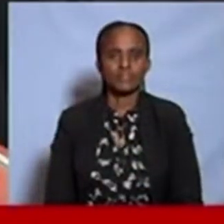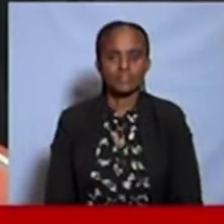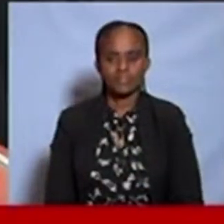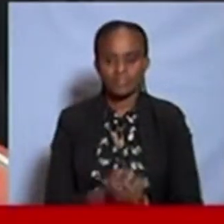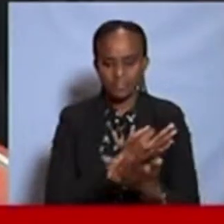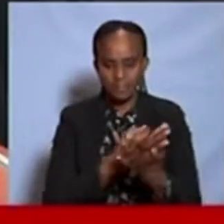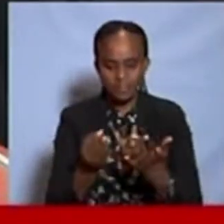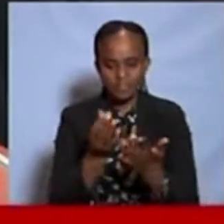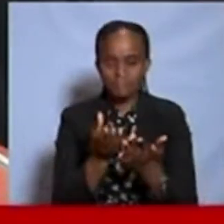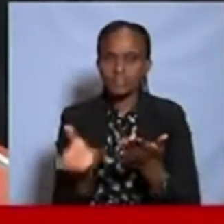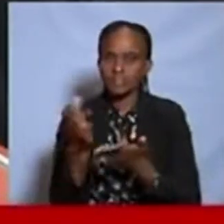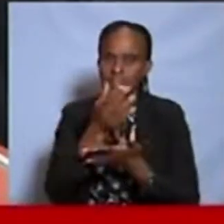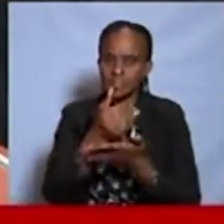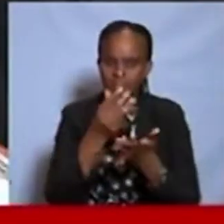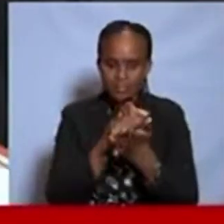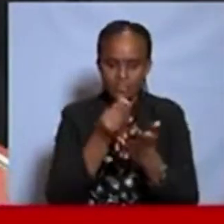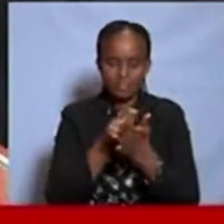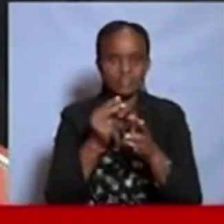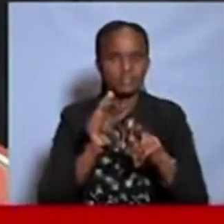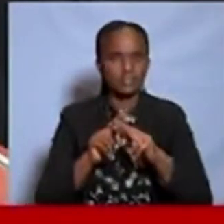Failure to collect revenue, Chair,